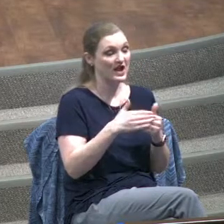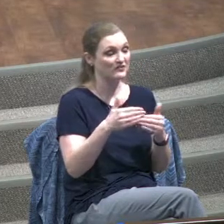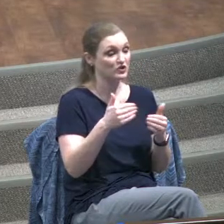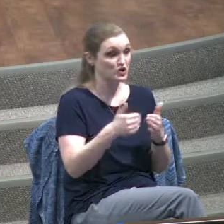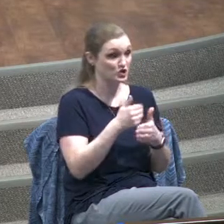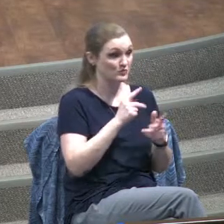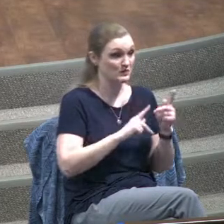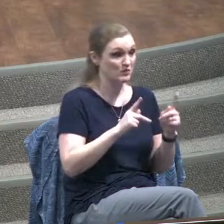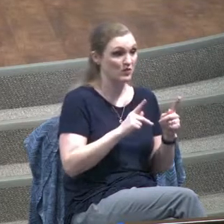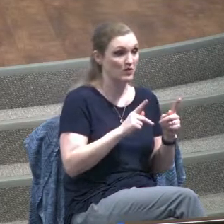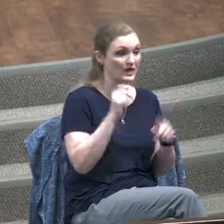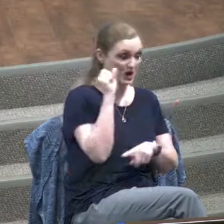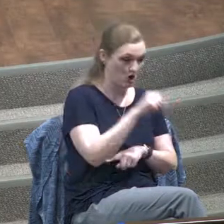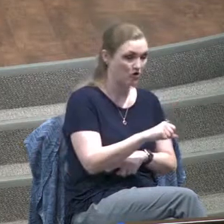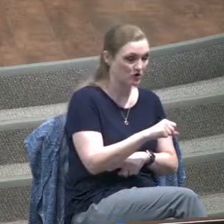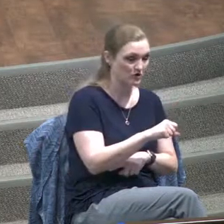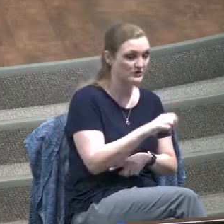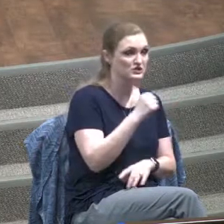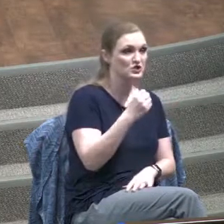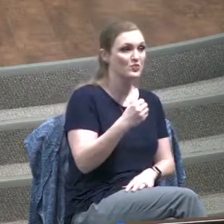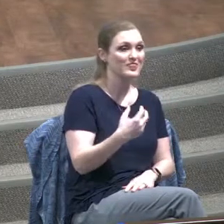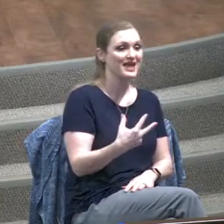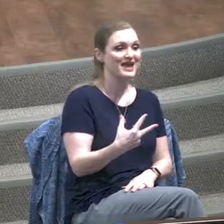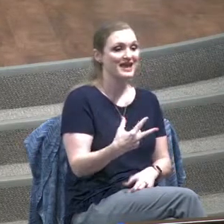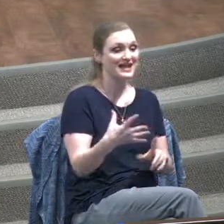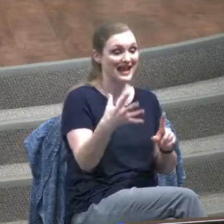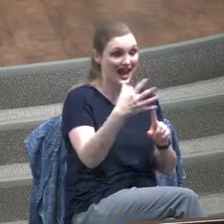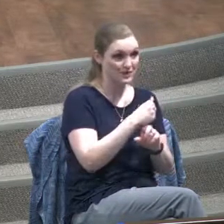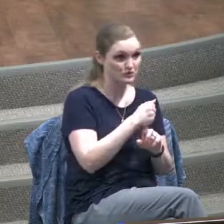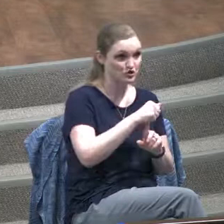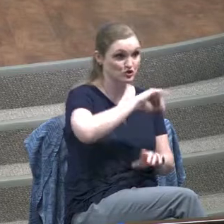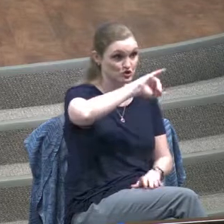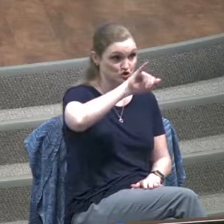So the Assyrians captured Jerusalem.